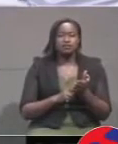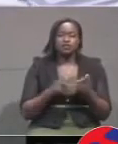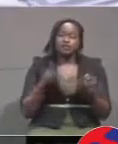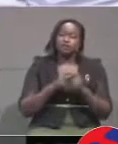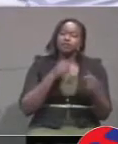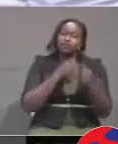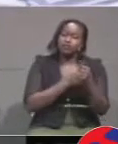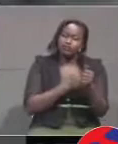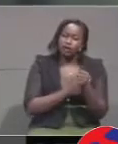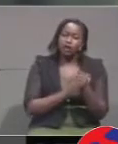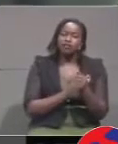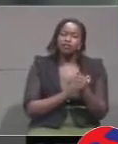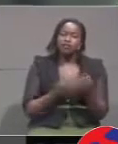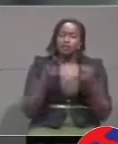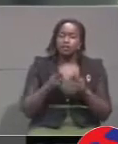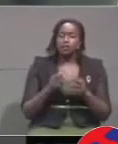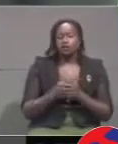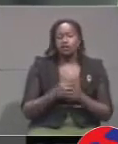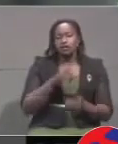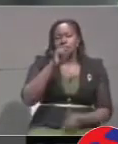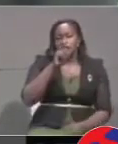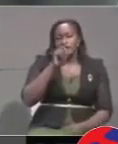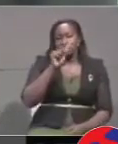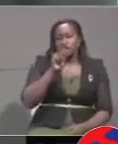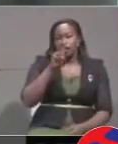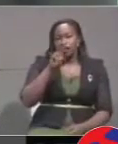wotuse nti even is research it is tricky